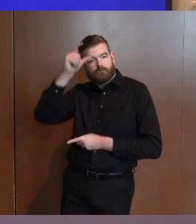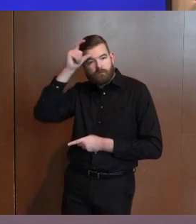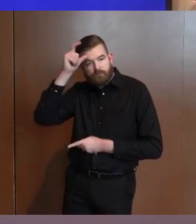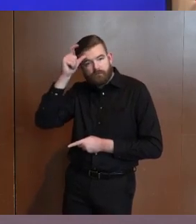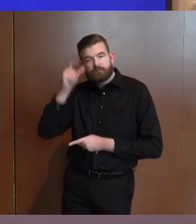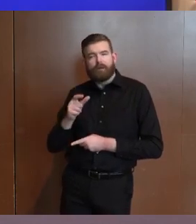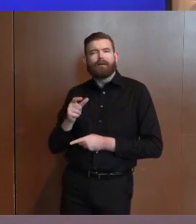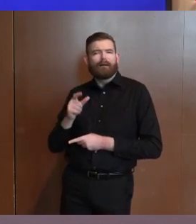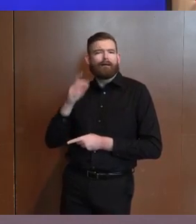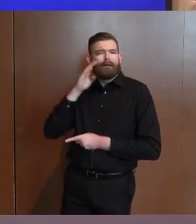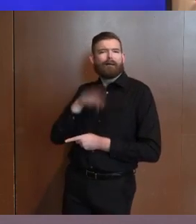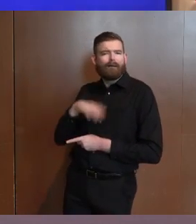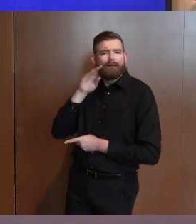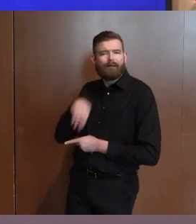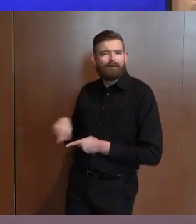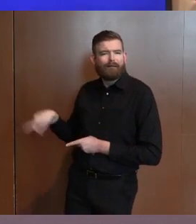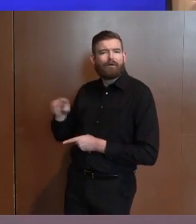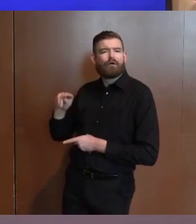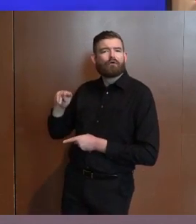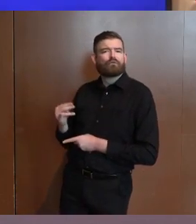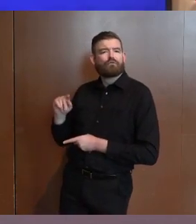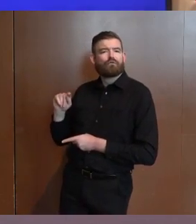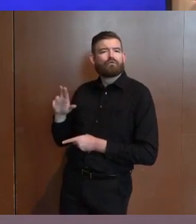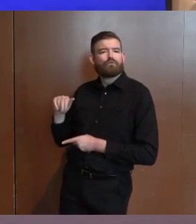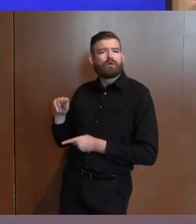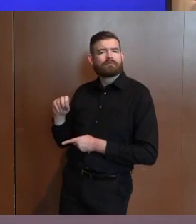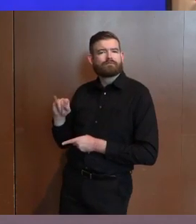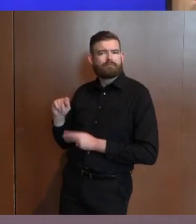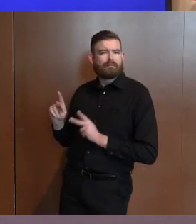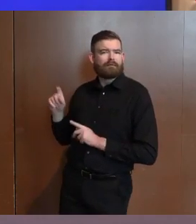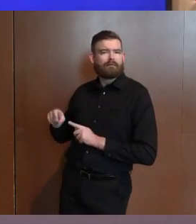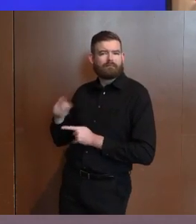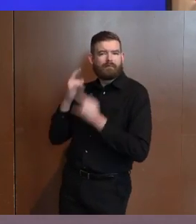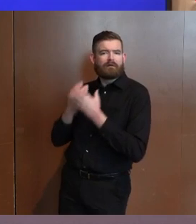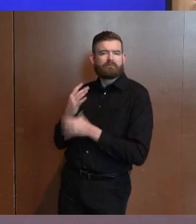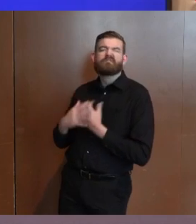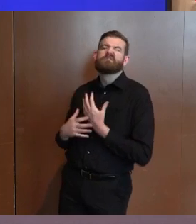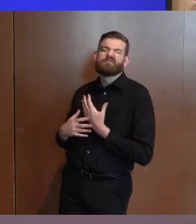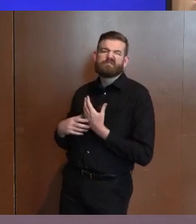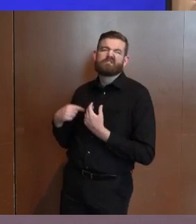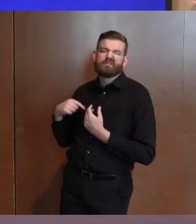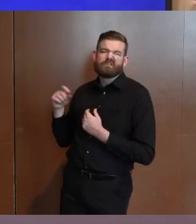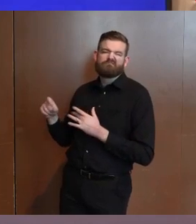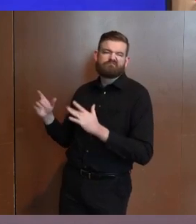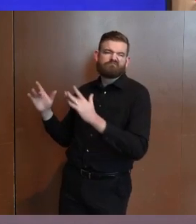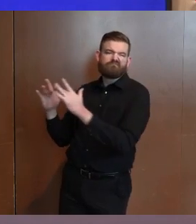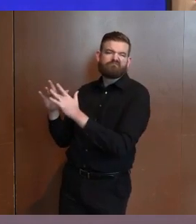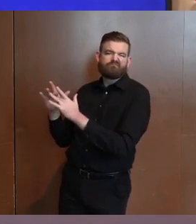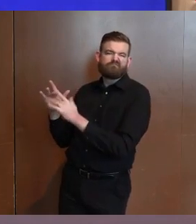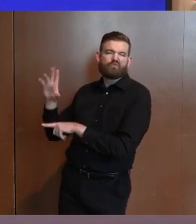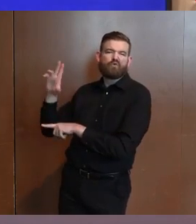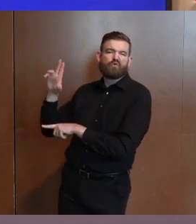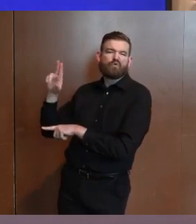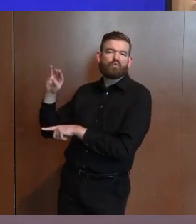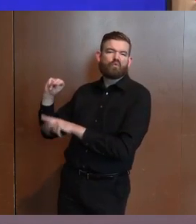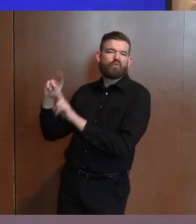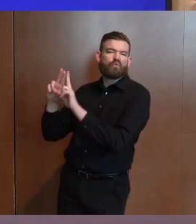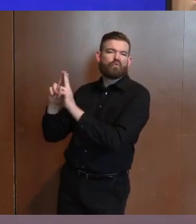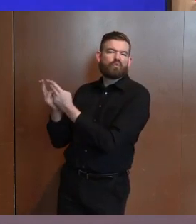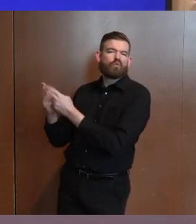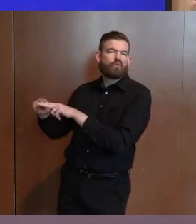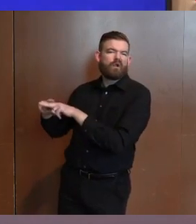to the union leadership lately, and that's something that I need to do. But we're doing everything we can. As I said, we've procured almost 10